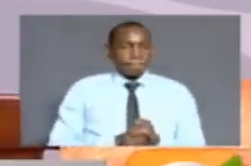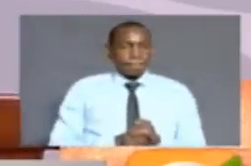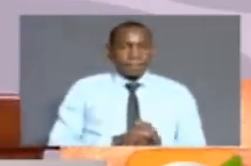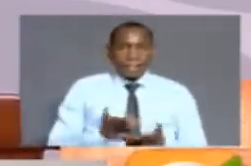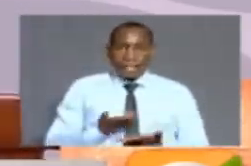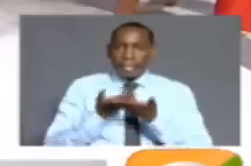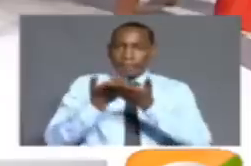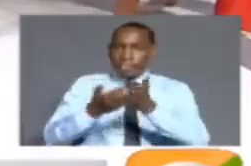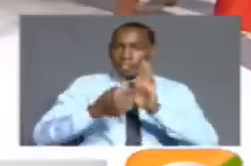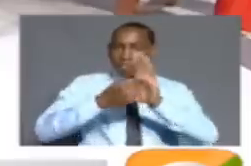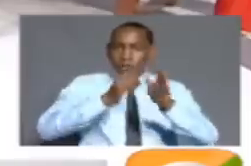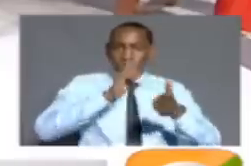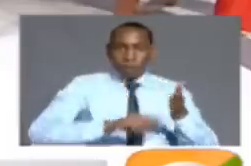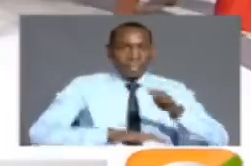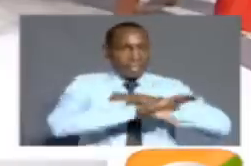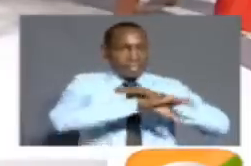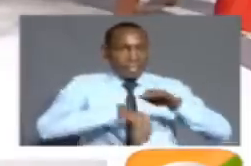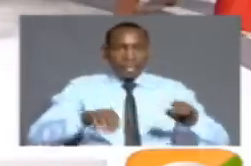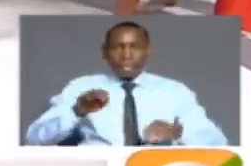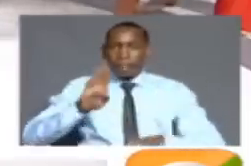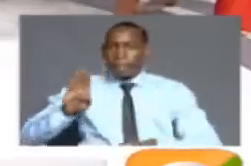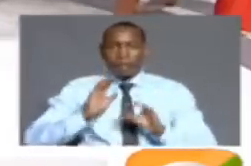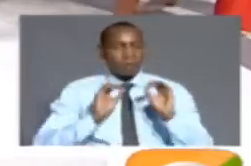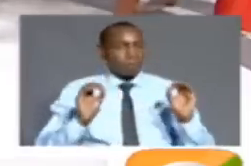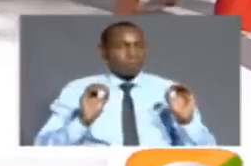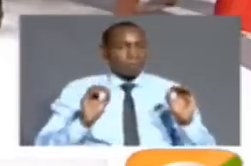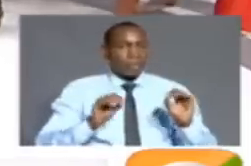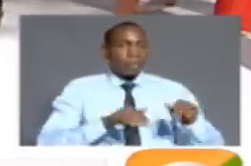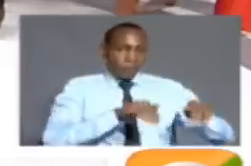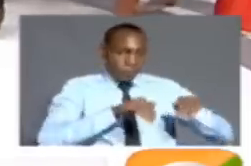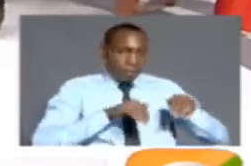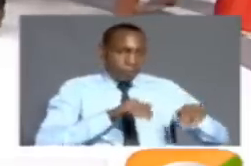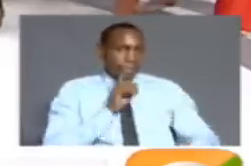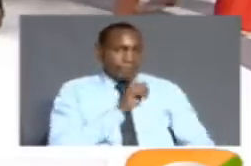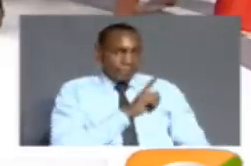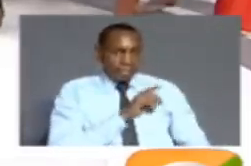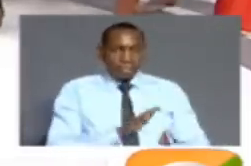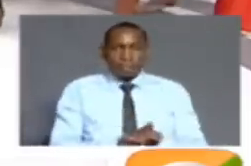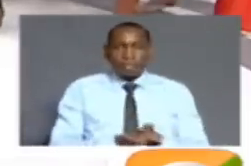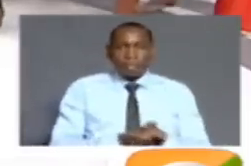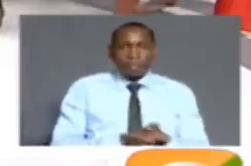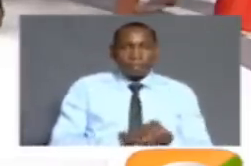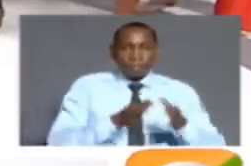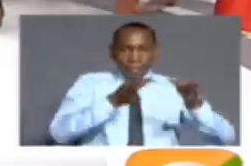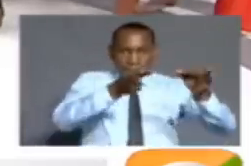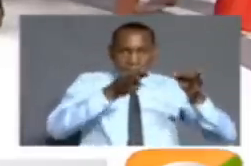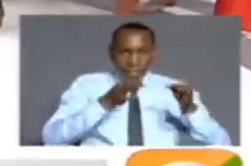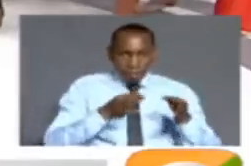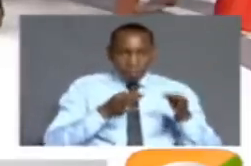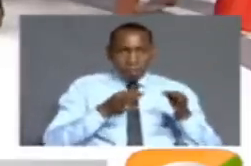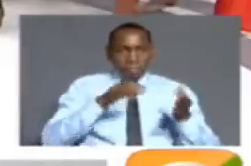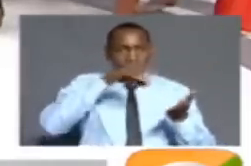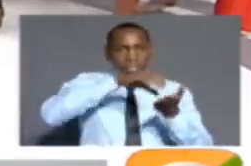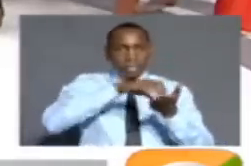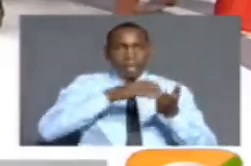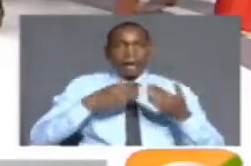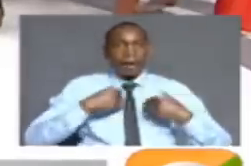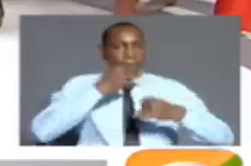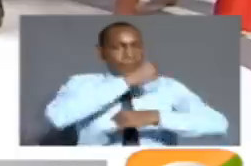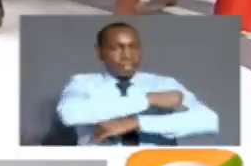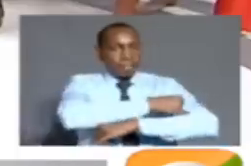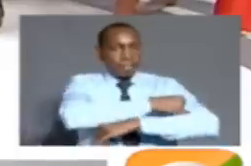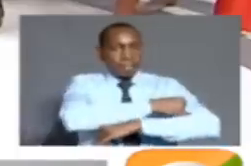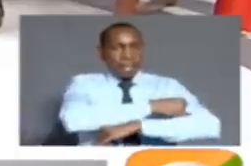shows he didn't steal 2 billion. No, wait, let me finish. At the accountability cycle, we have institutions which are tasked